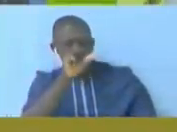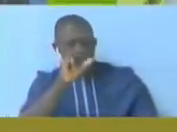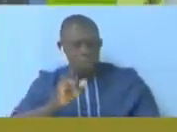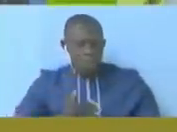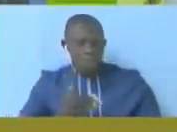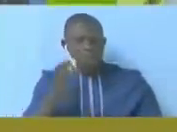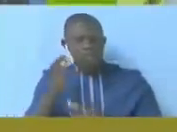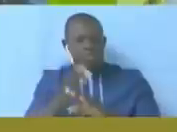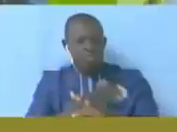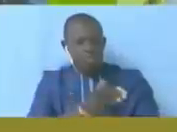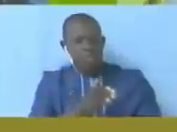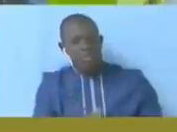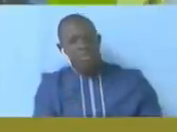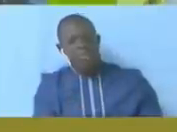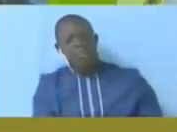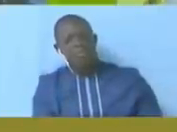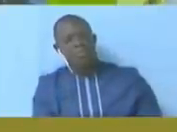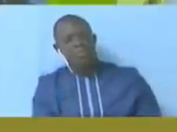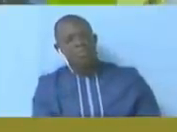lady